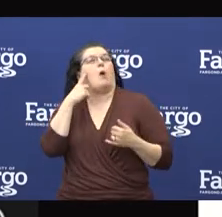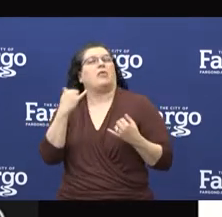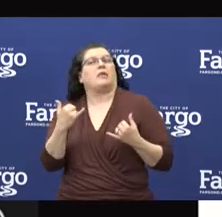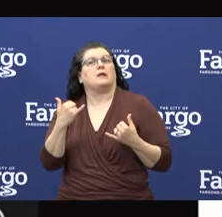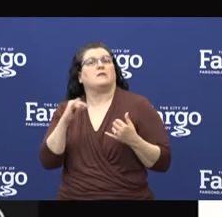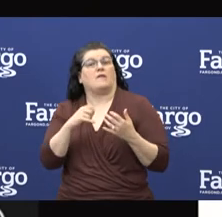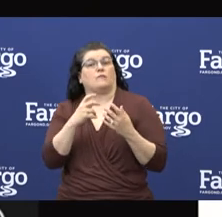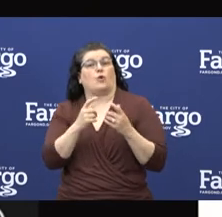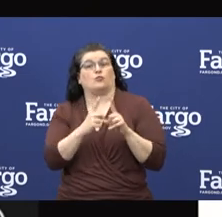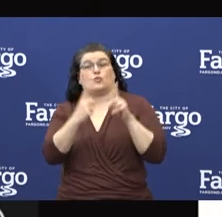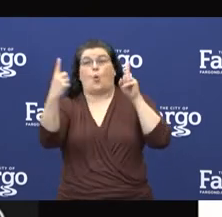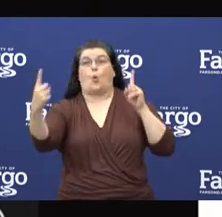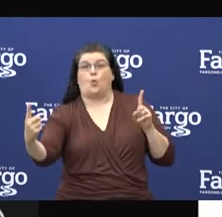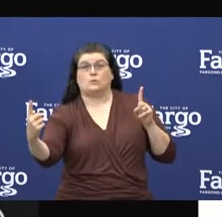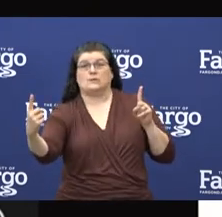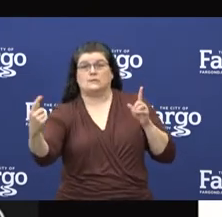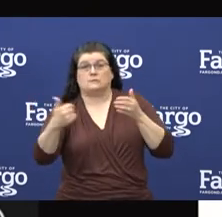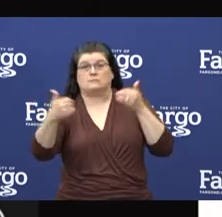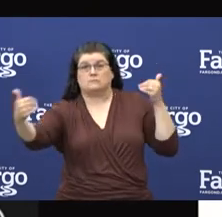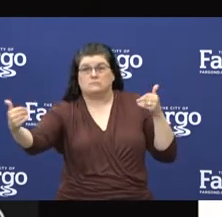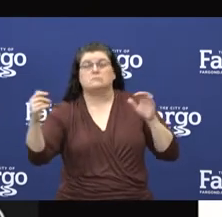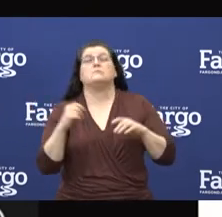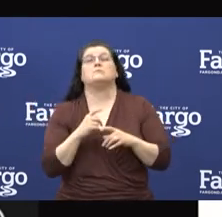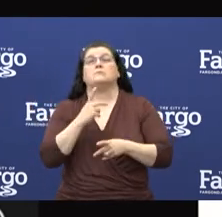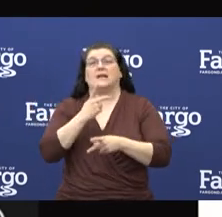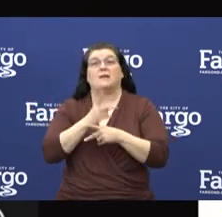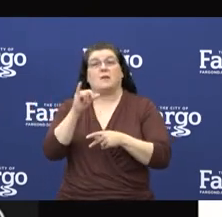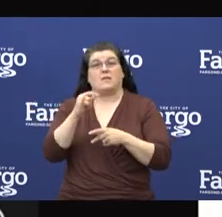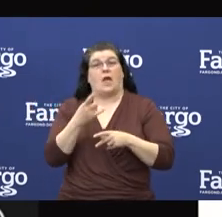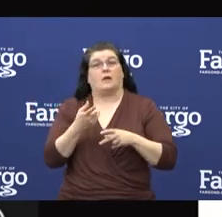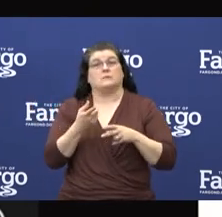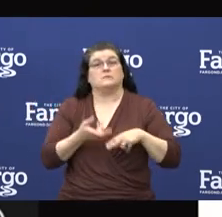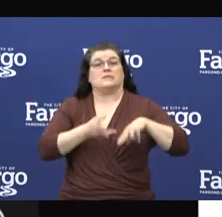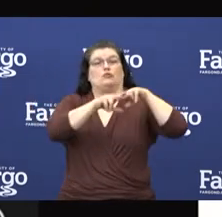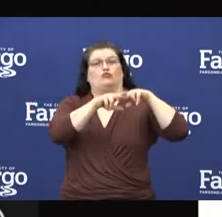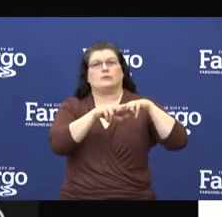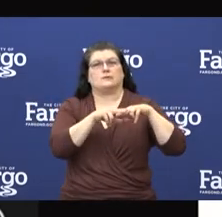social distancing that we're all advocating is making an impact.